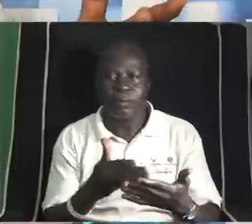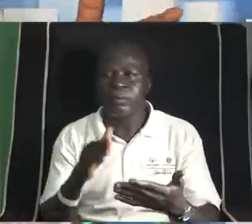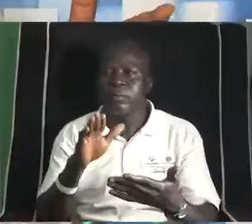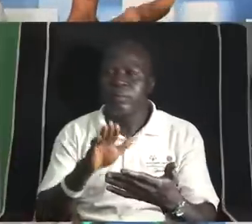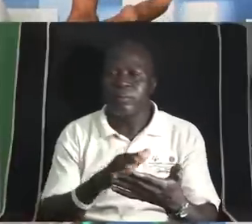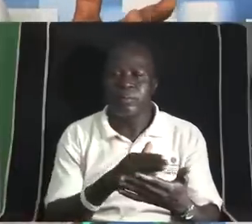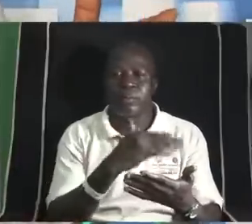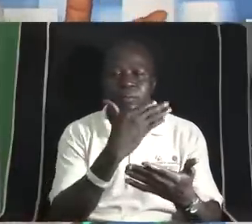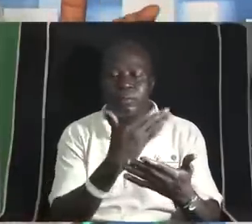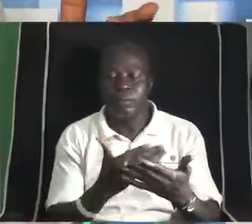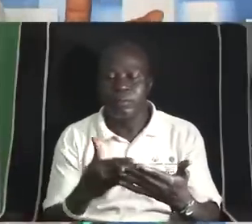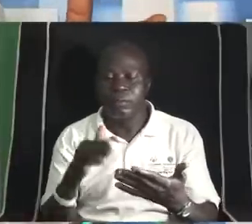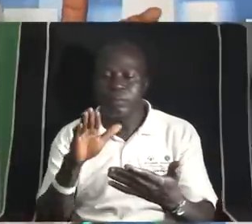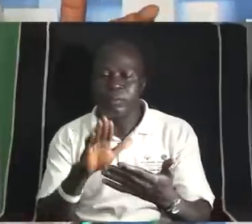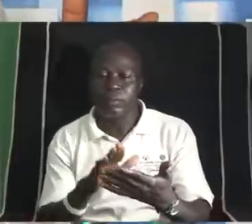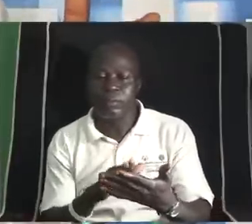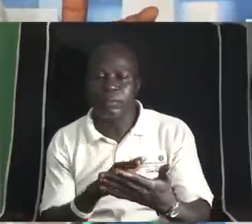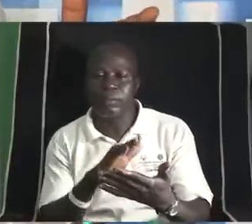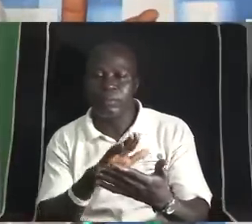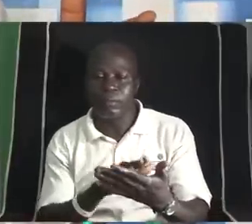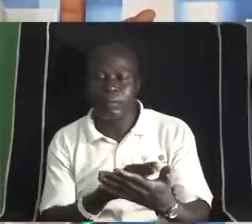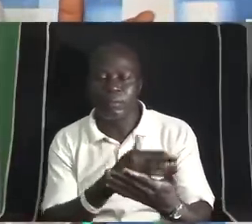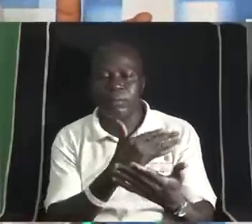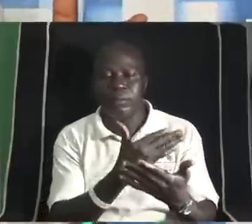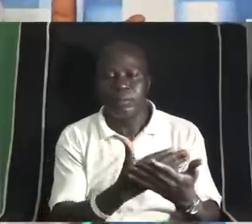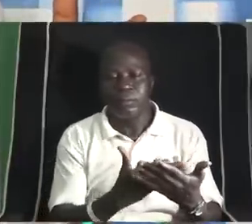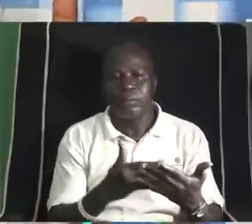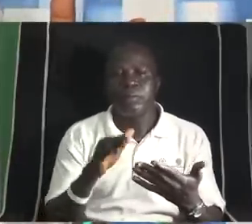babu la soto kure